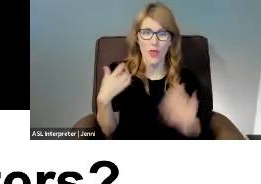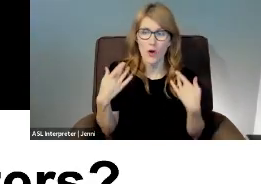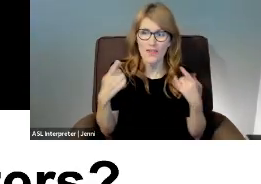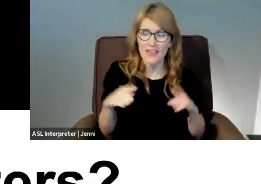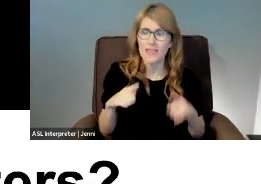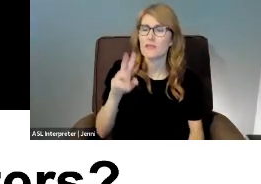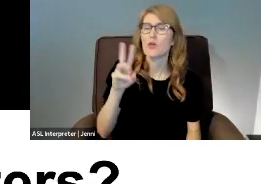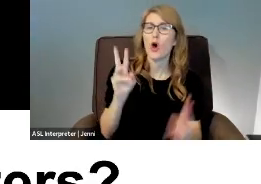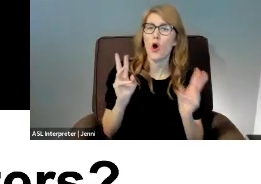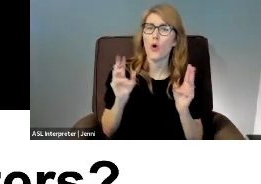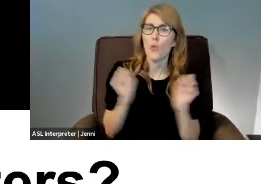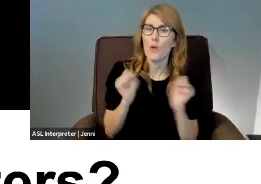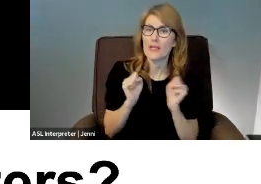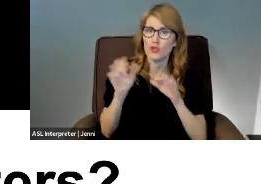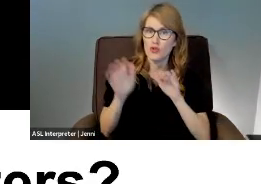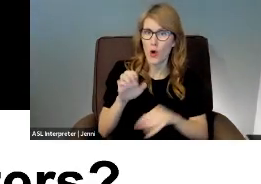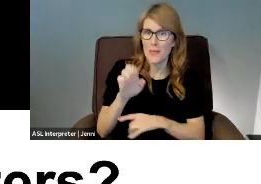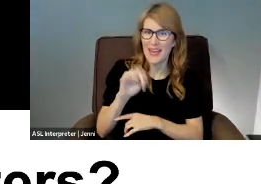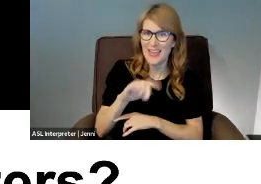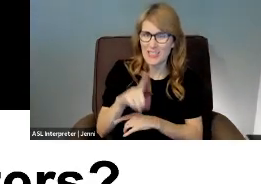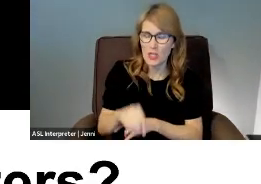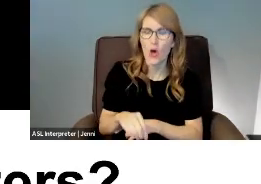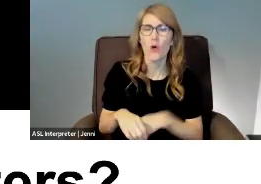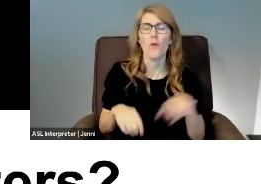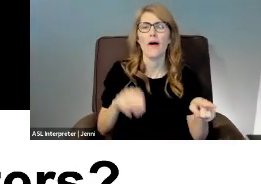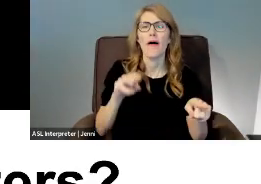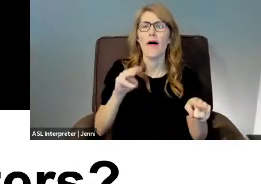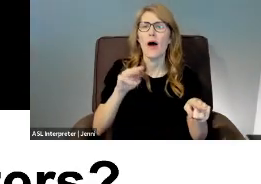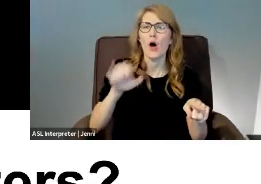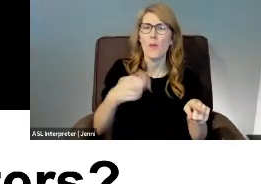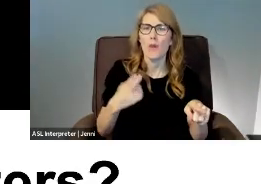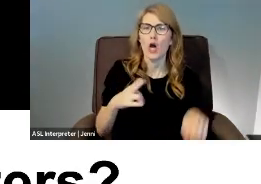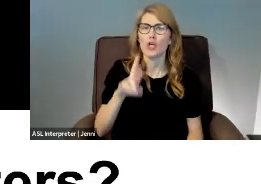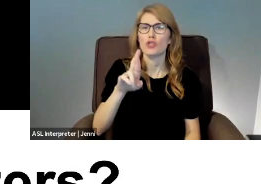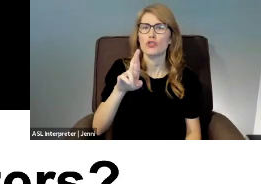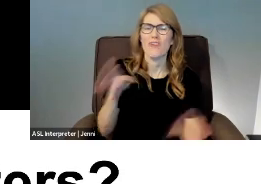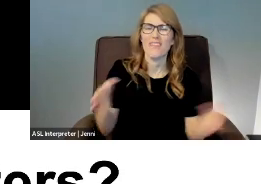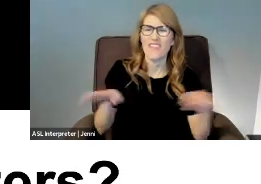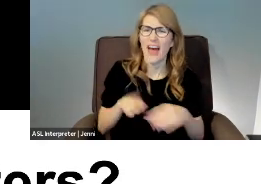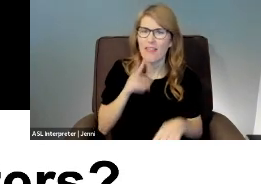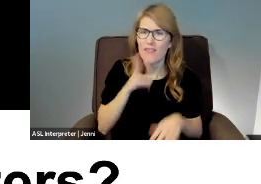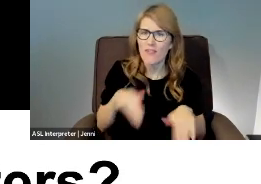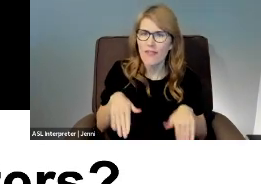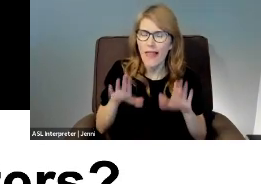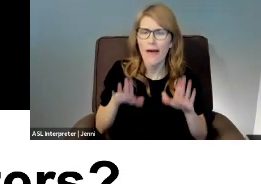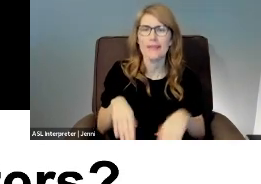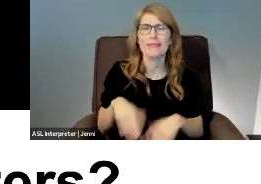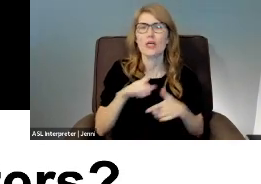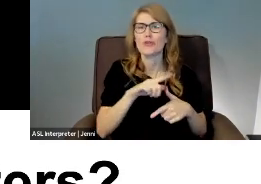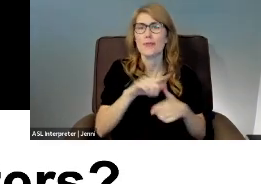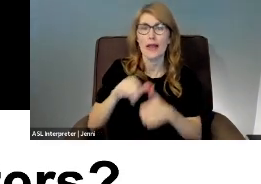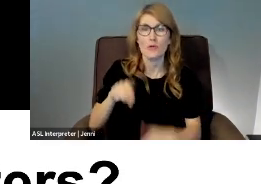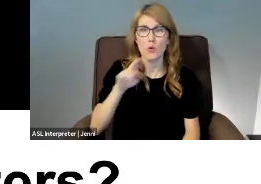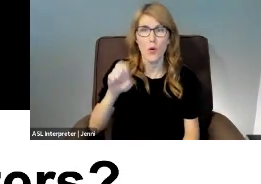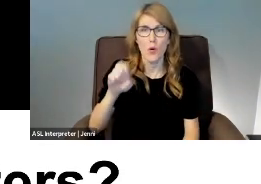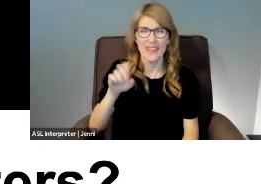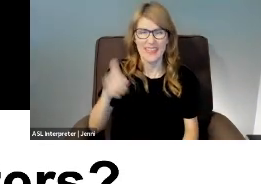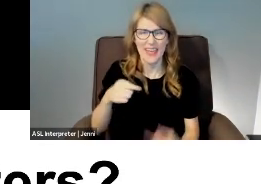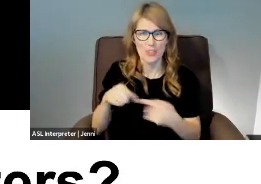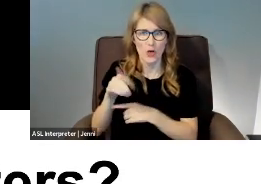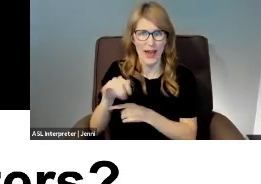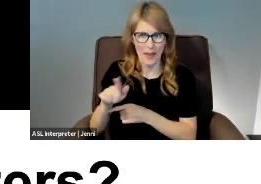Storm Enzo, the March Rio Grande Valley floods, April tornadoes in Northeast Texas. And